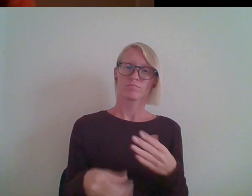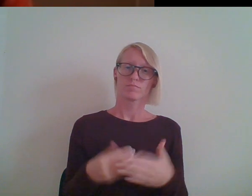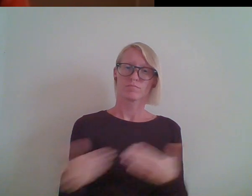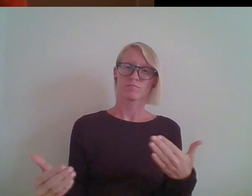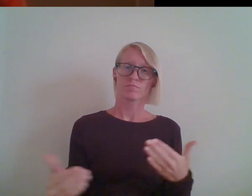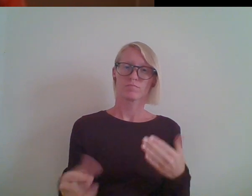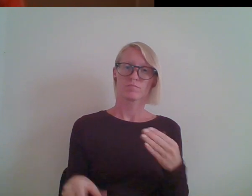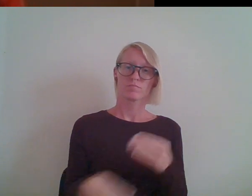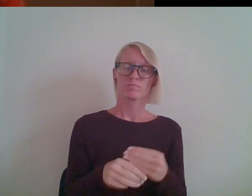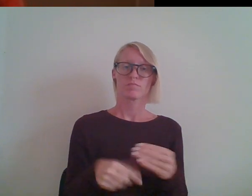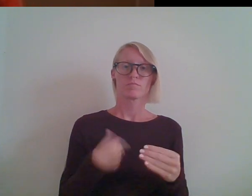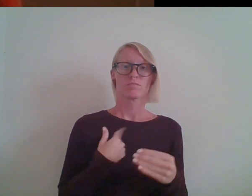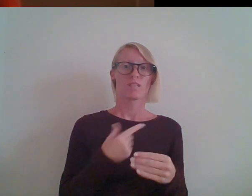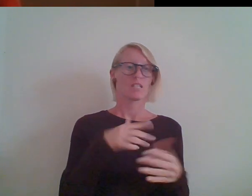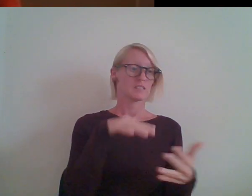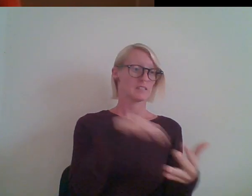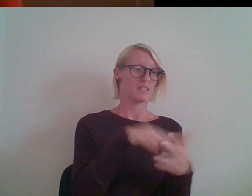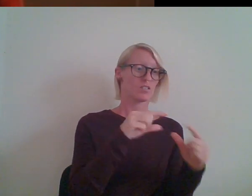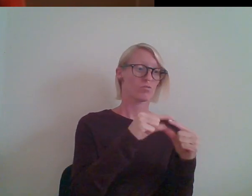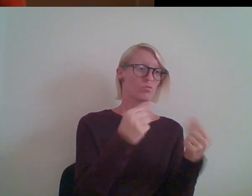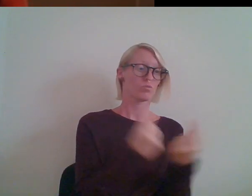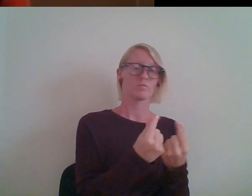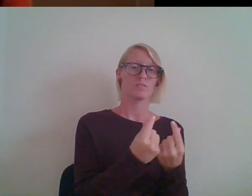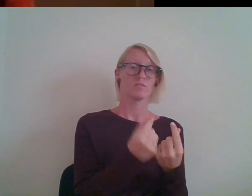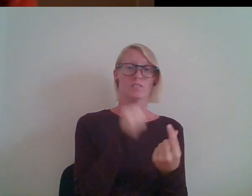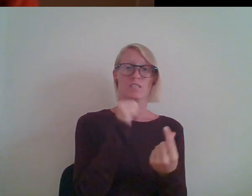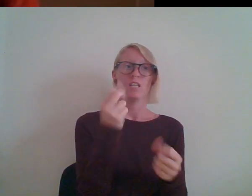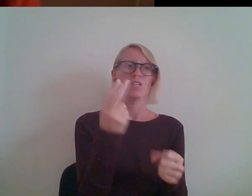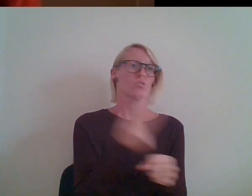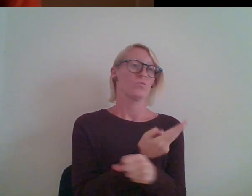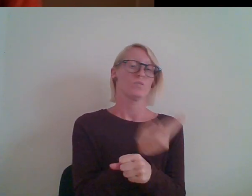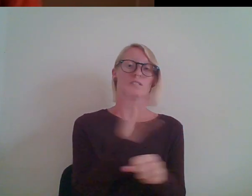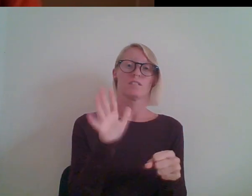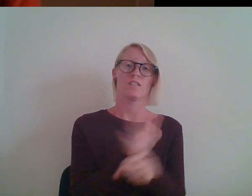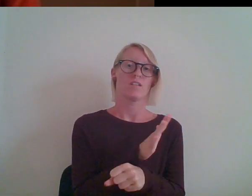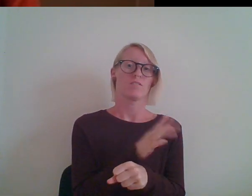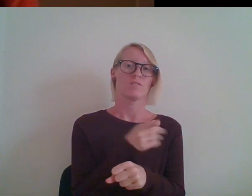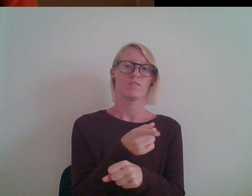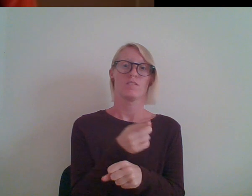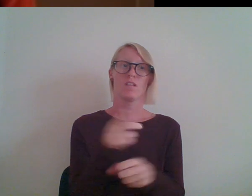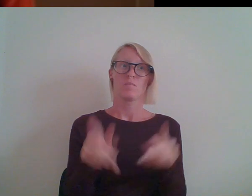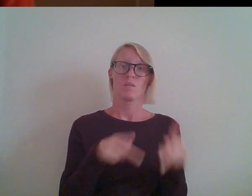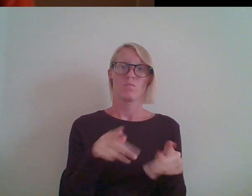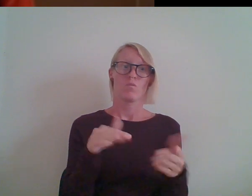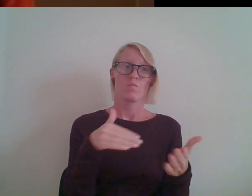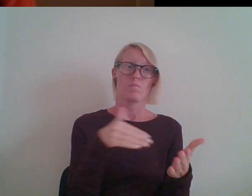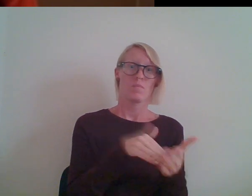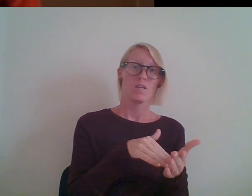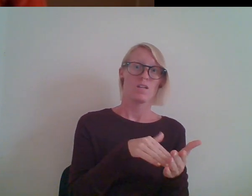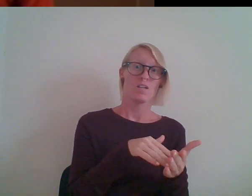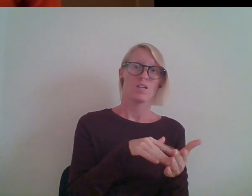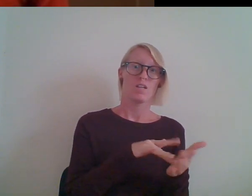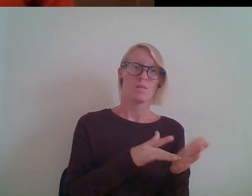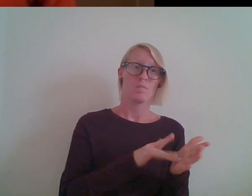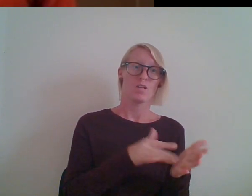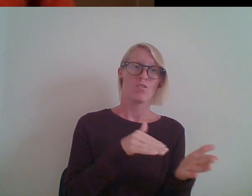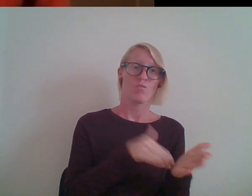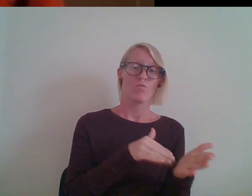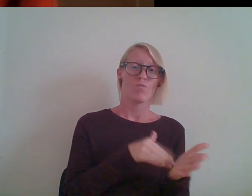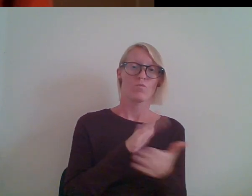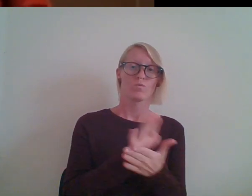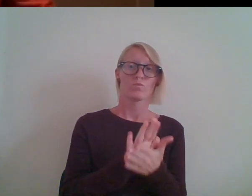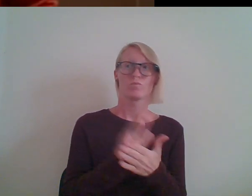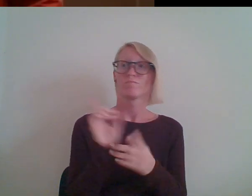groups. We underutilize them, especially community college. Would people get through med school without study groups? Not very